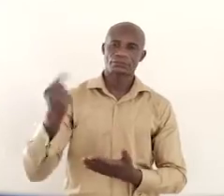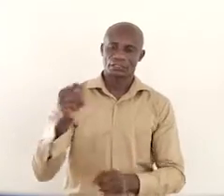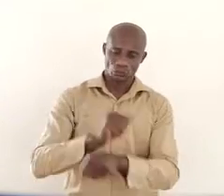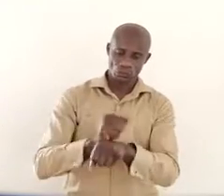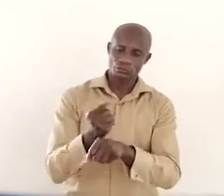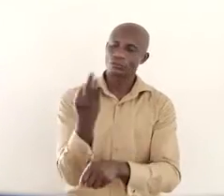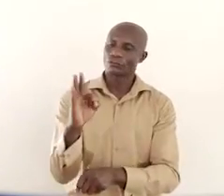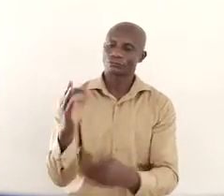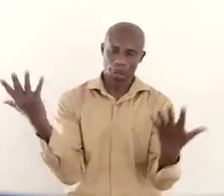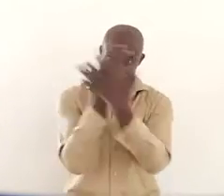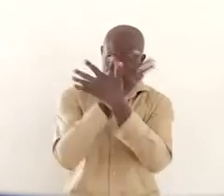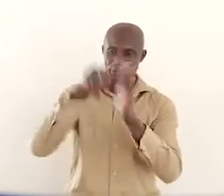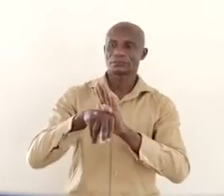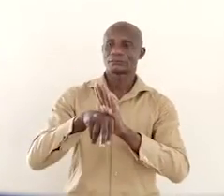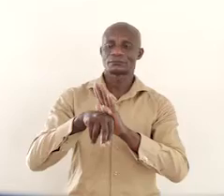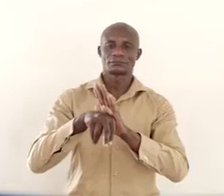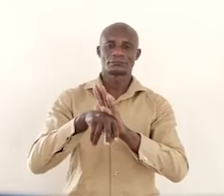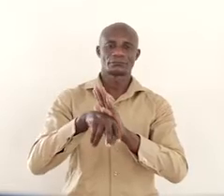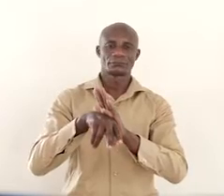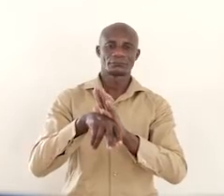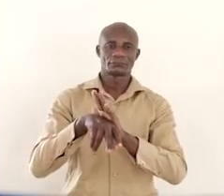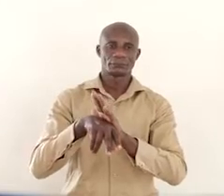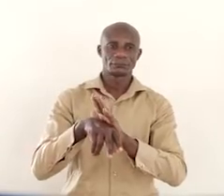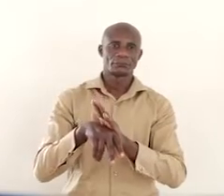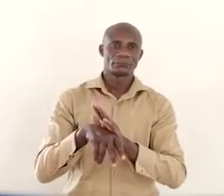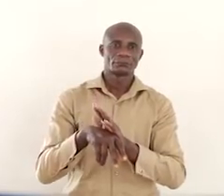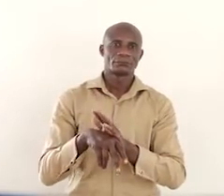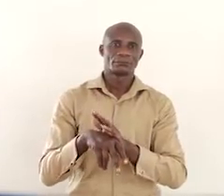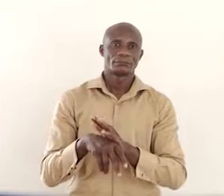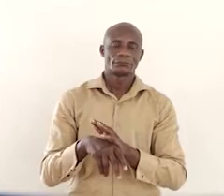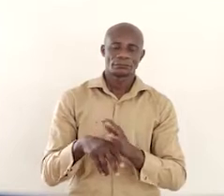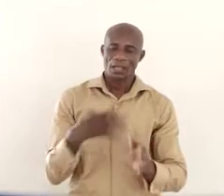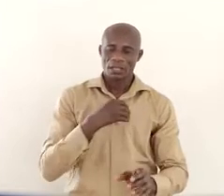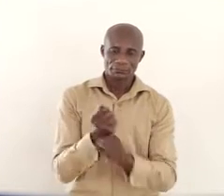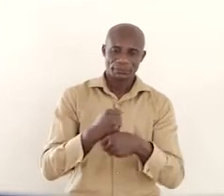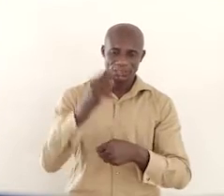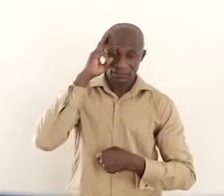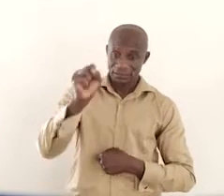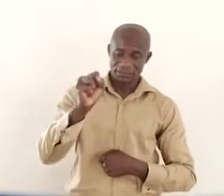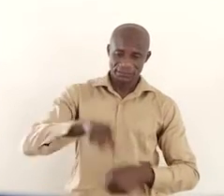Reject the works of darkness and make His life your own.